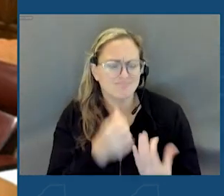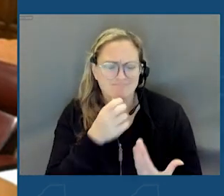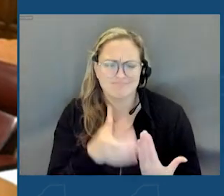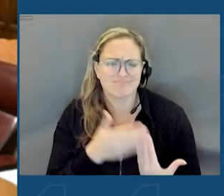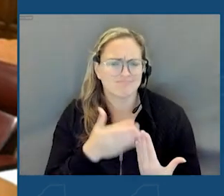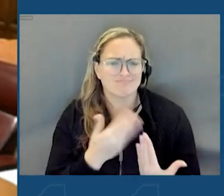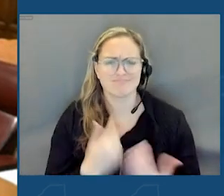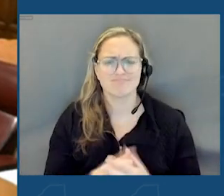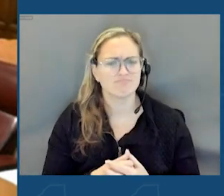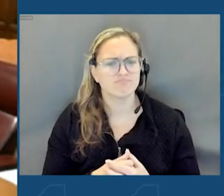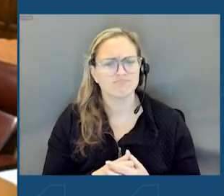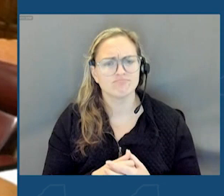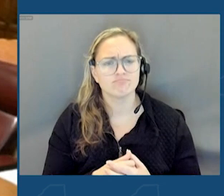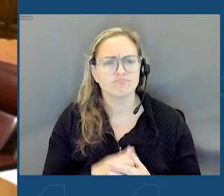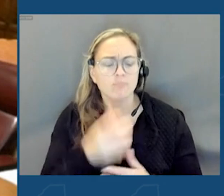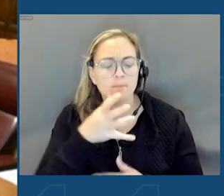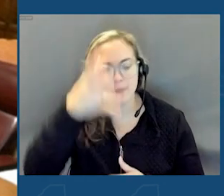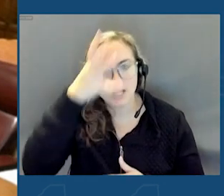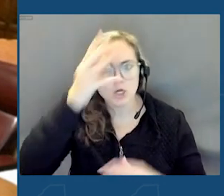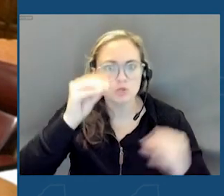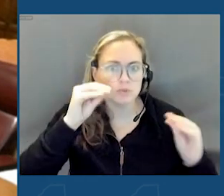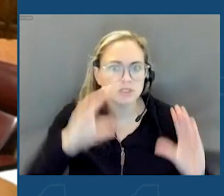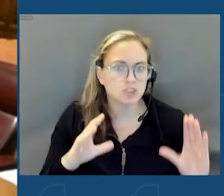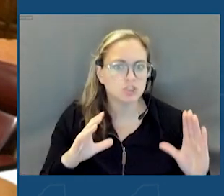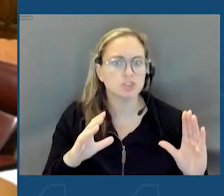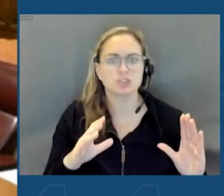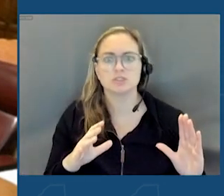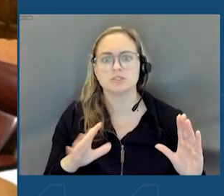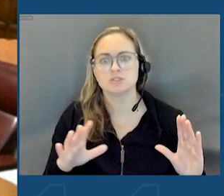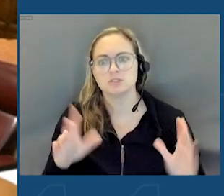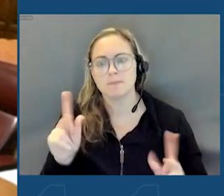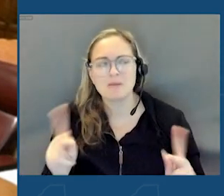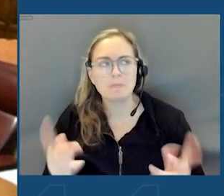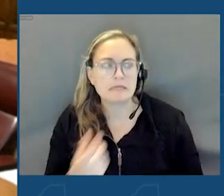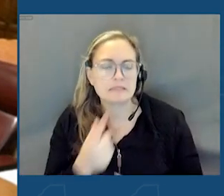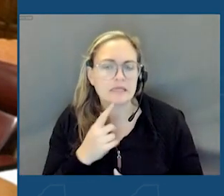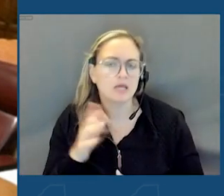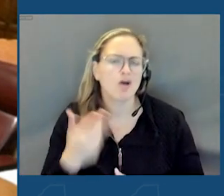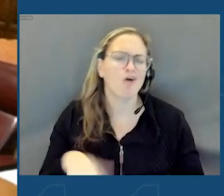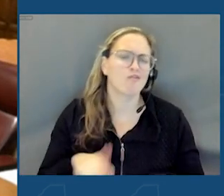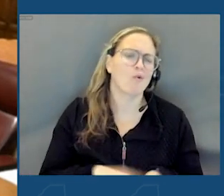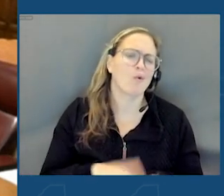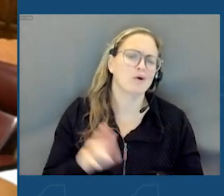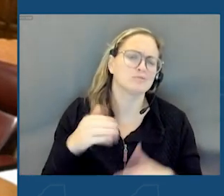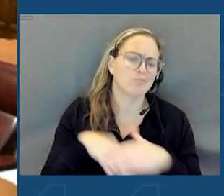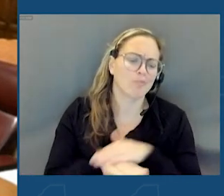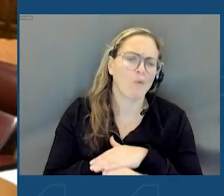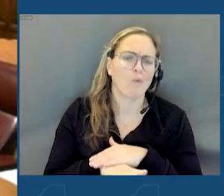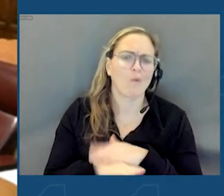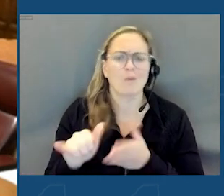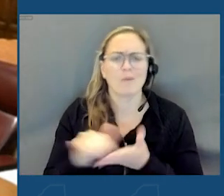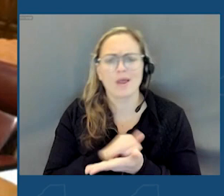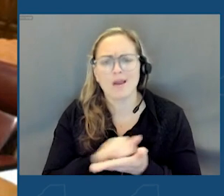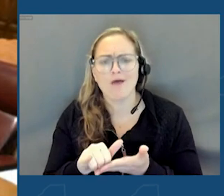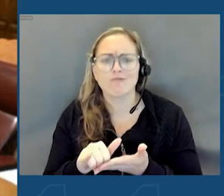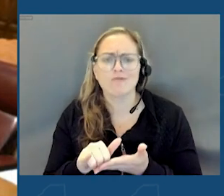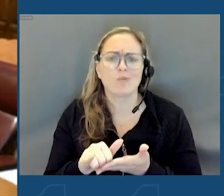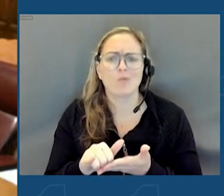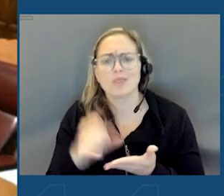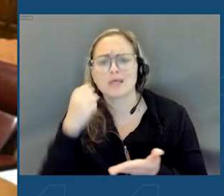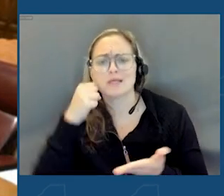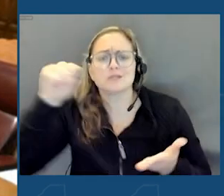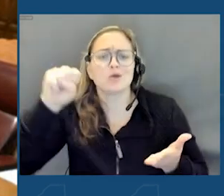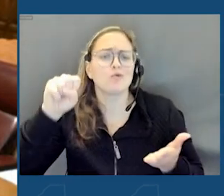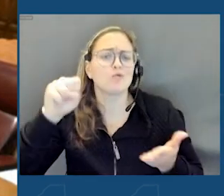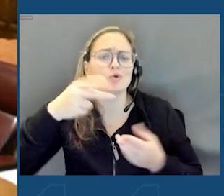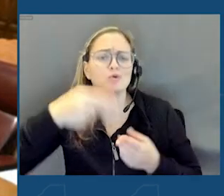Parents were teachers, and people may say, well, of course she was born in Manhattan with a silver spoon in her mouth. No, she